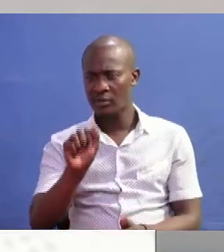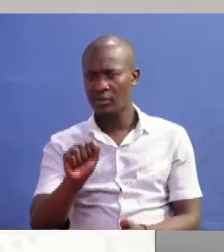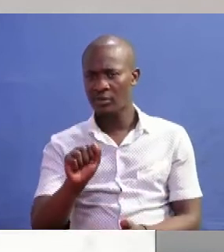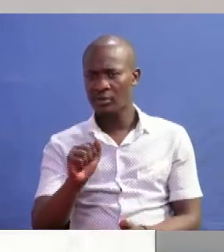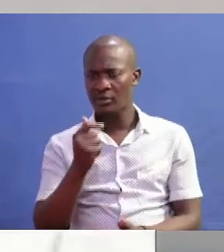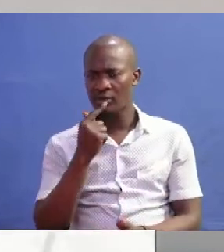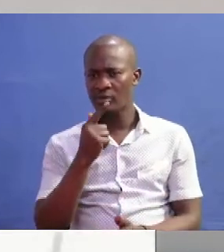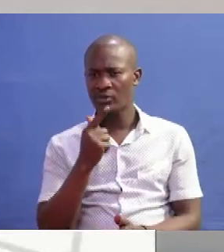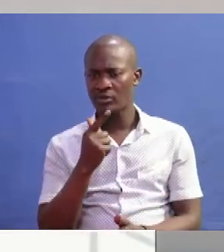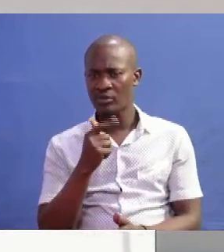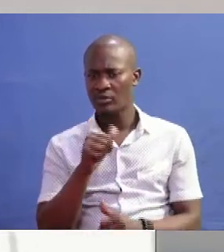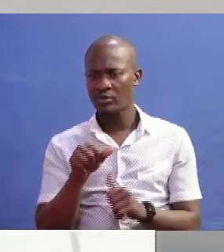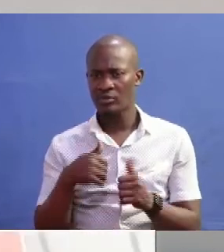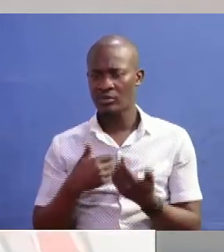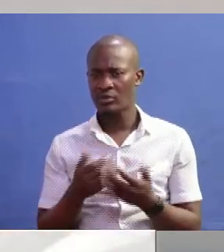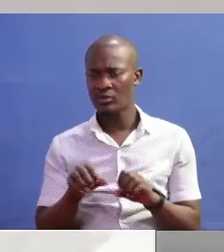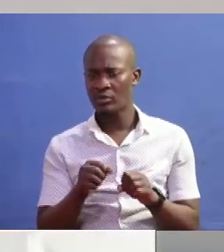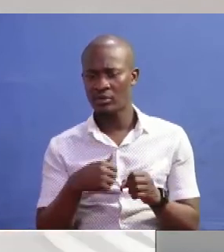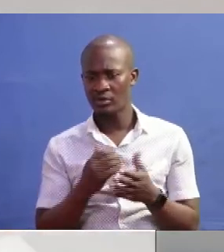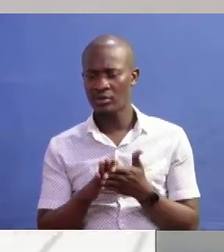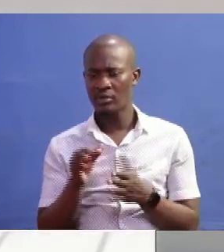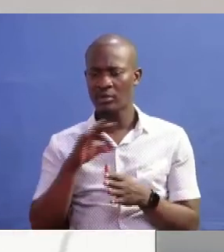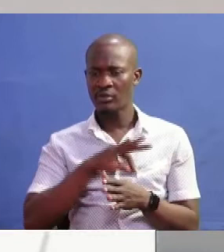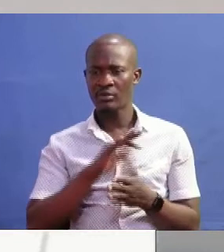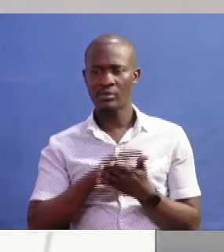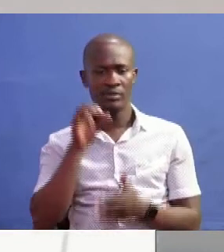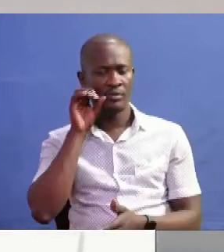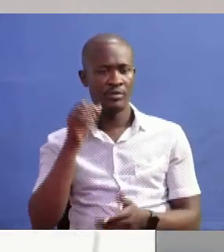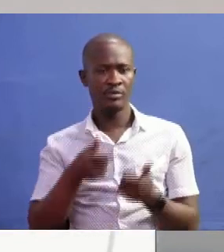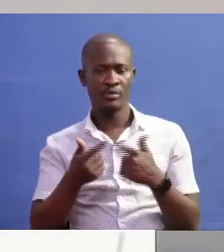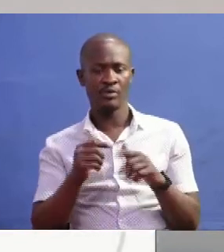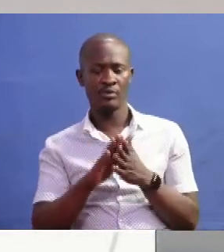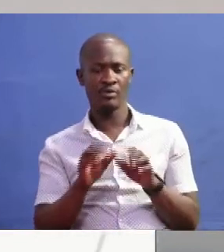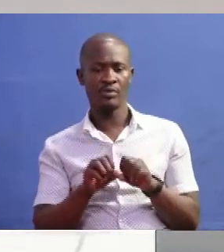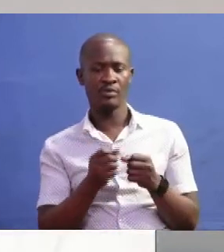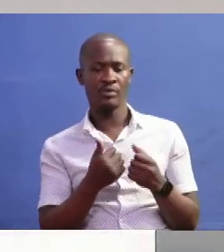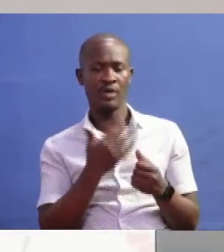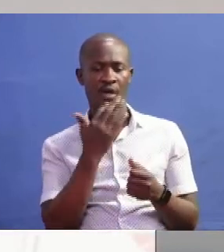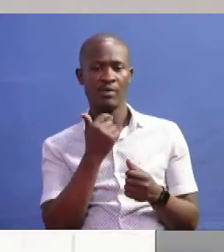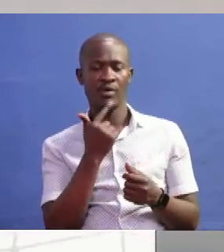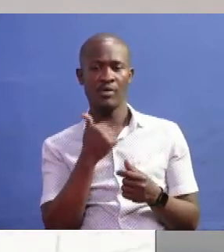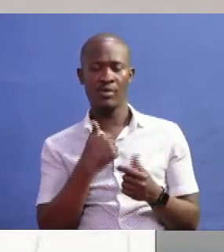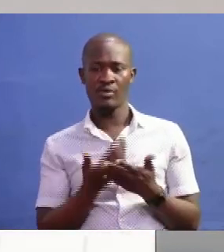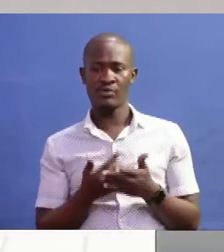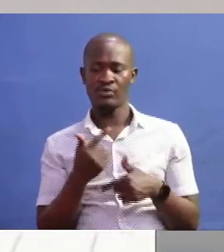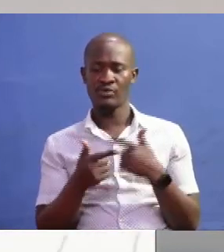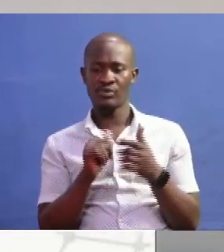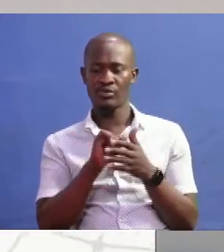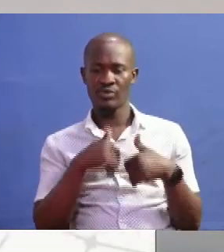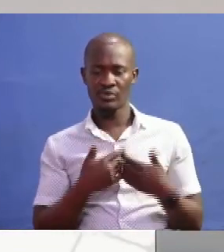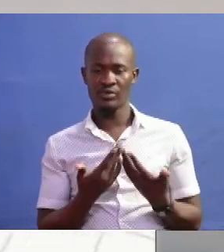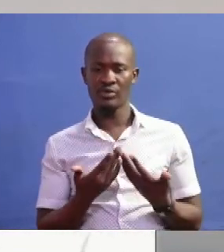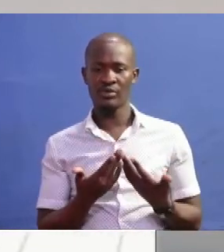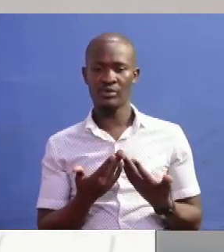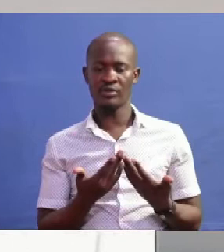about SACCOs as an investment option. So when we come back from this break, I want you to delve deeper into that. Now,